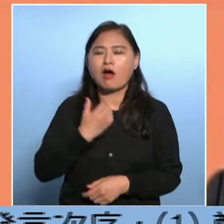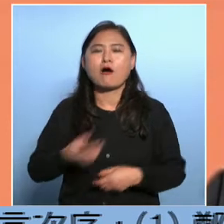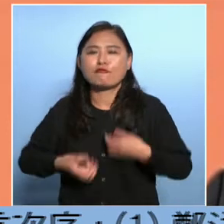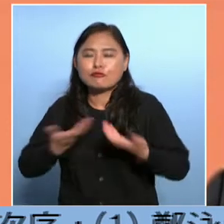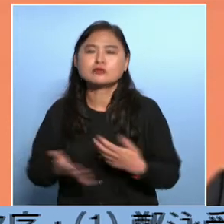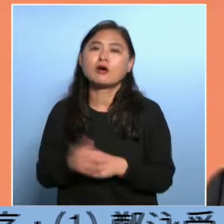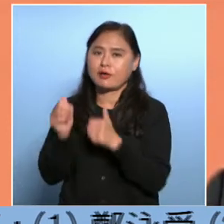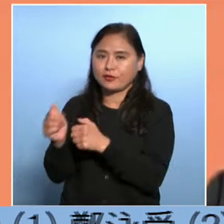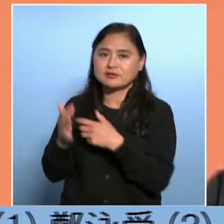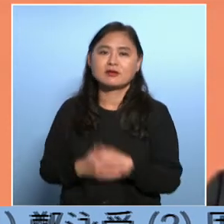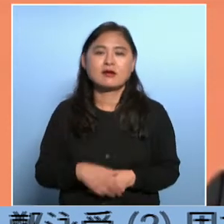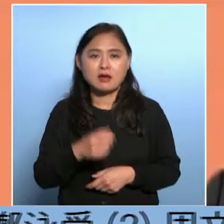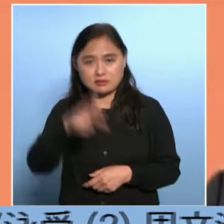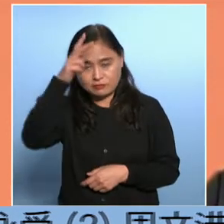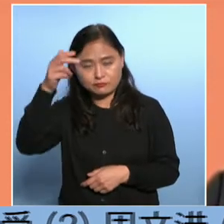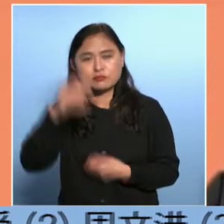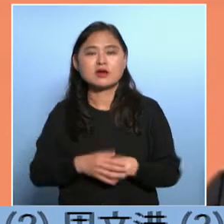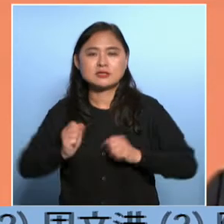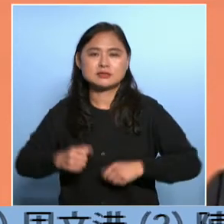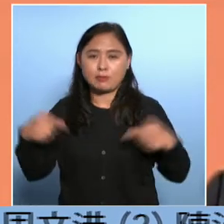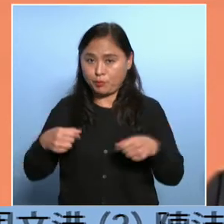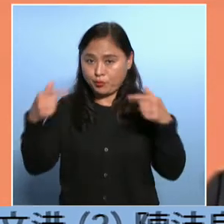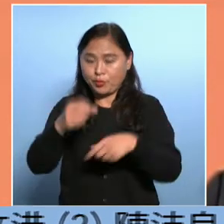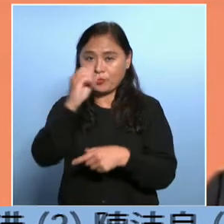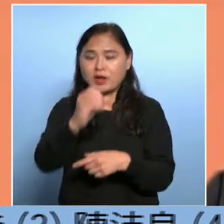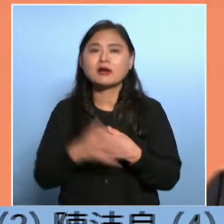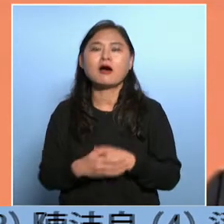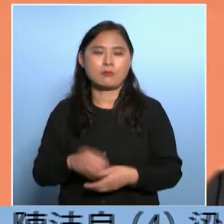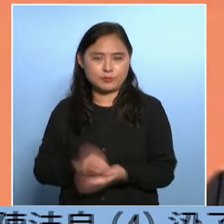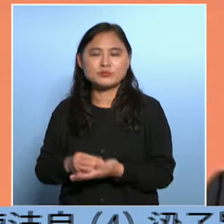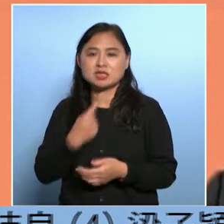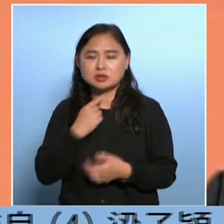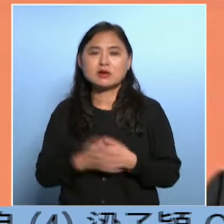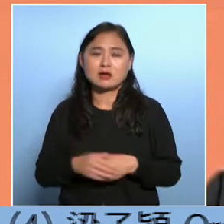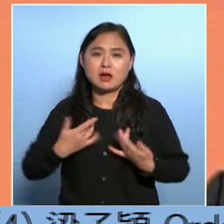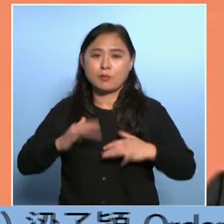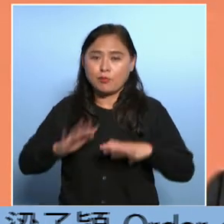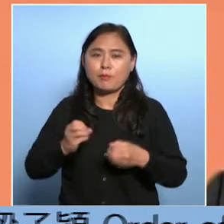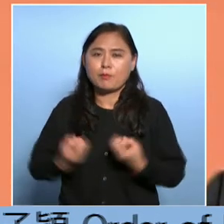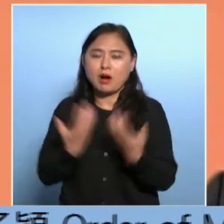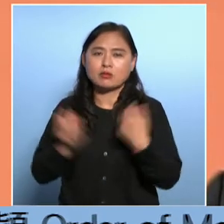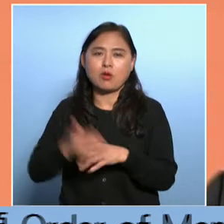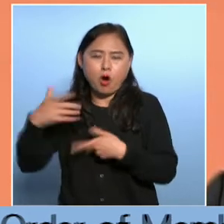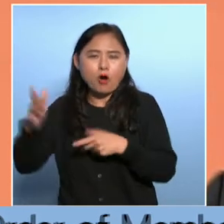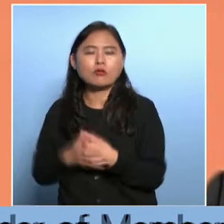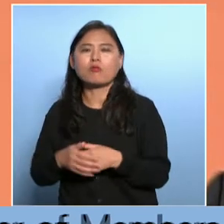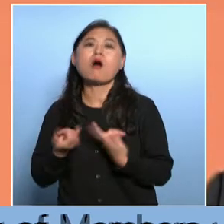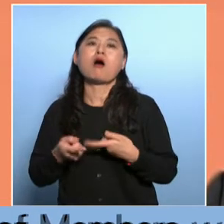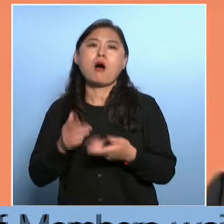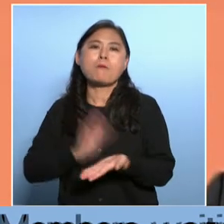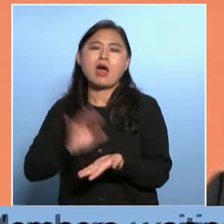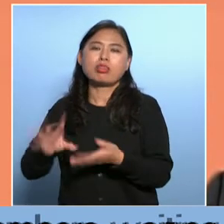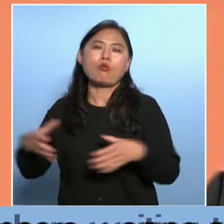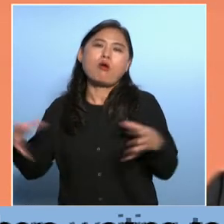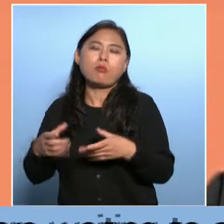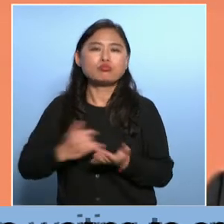very hard to fight the pandemic. I'm most grateful to healthcare workers for their efforts. Now, for this round of outbreak,